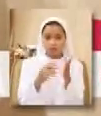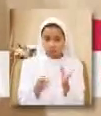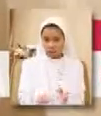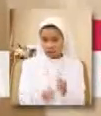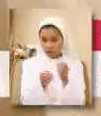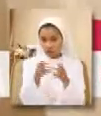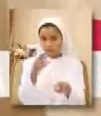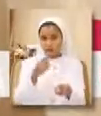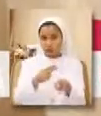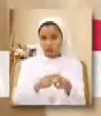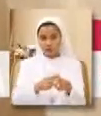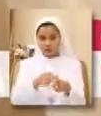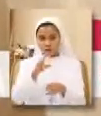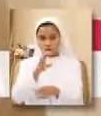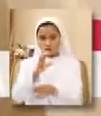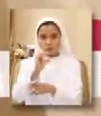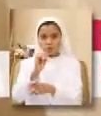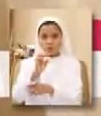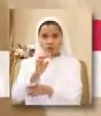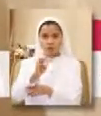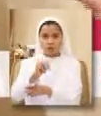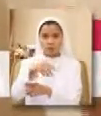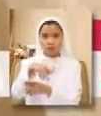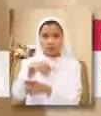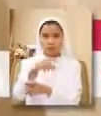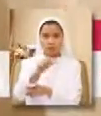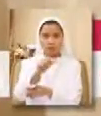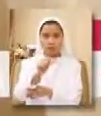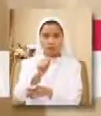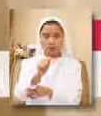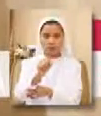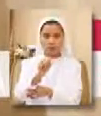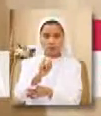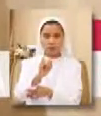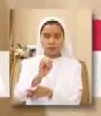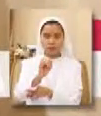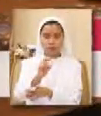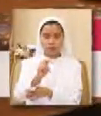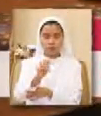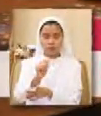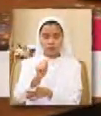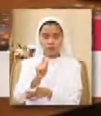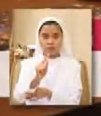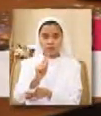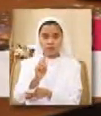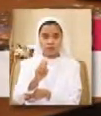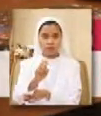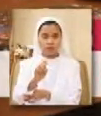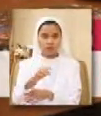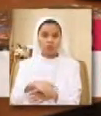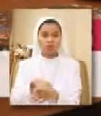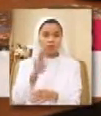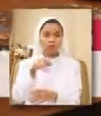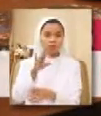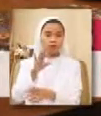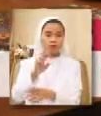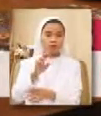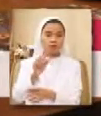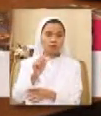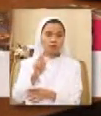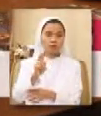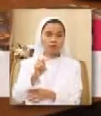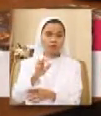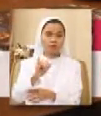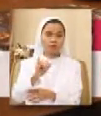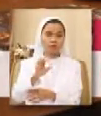were given the name Compassionate Franciscan Sisters of the Poor. Actually, I didn't choose it. We went to DSWD